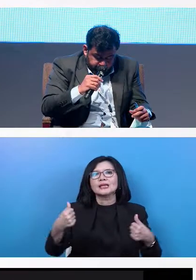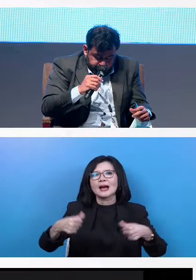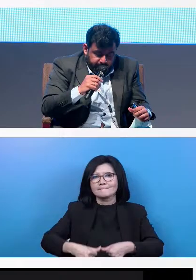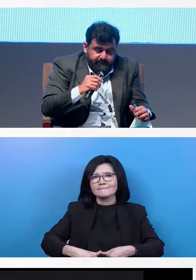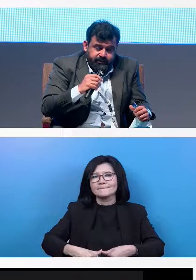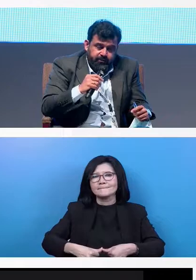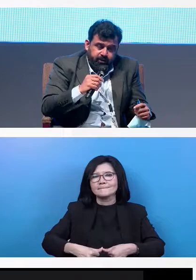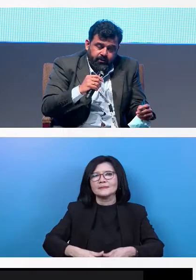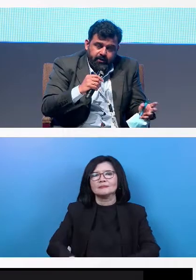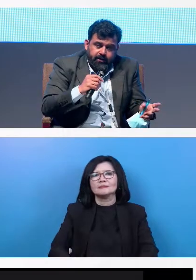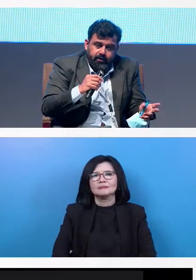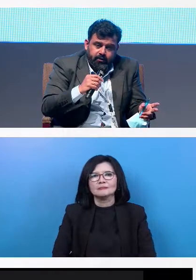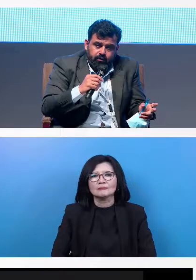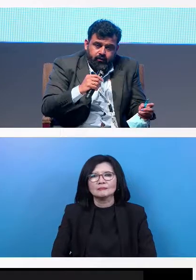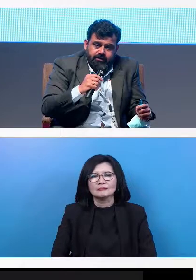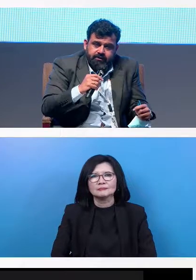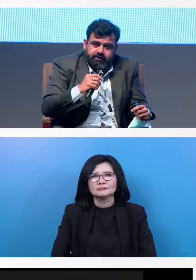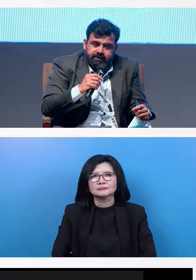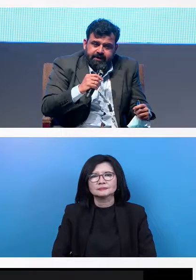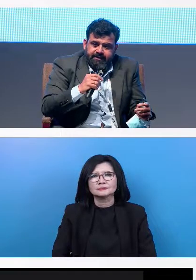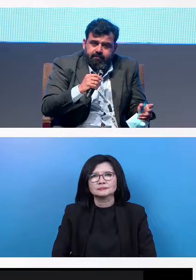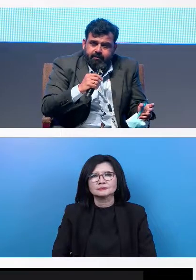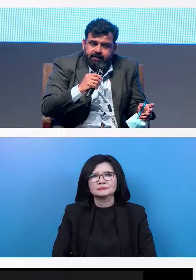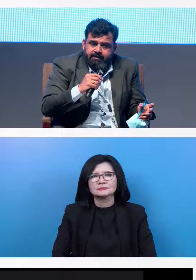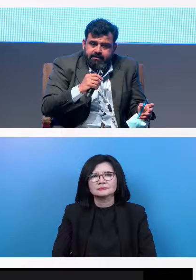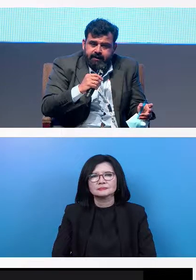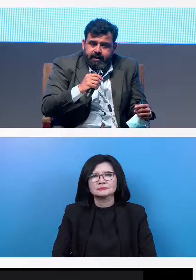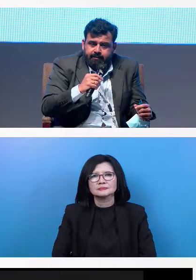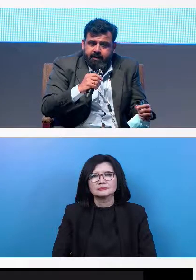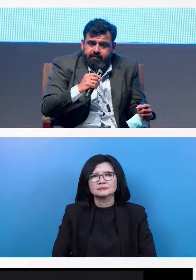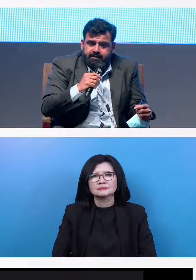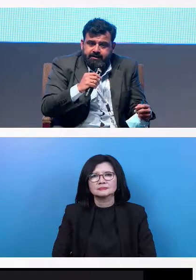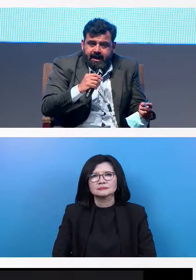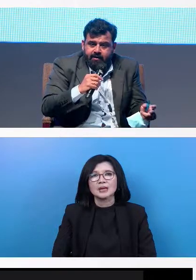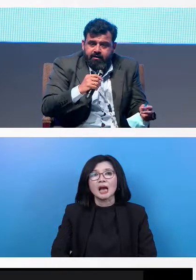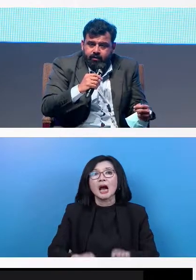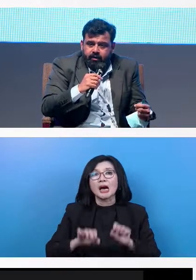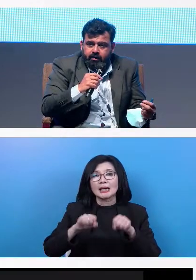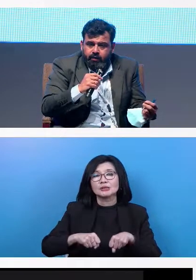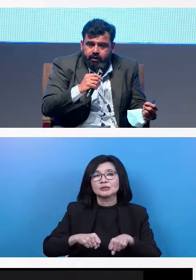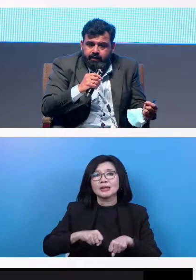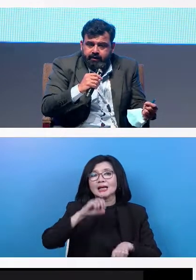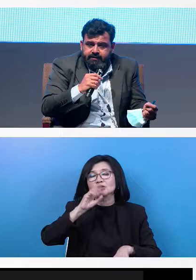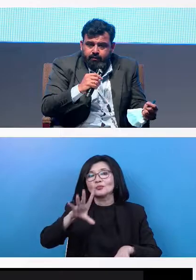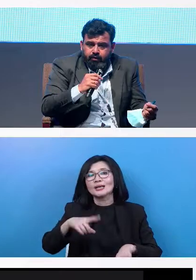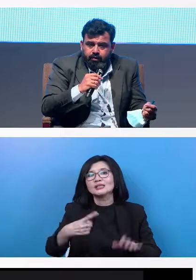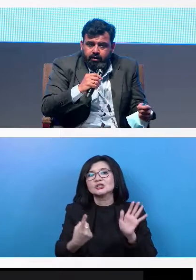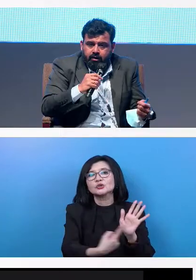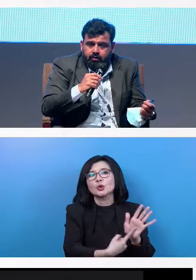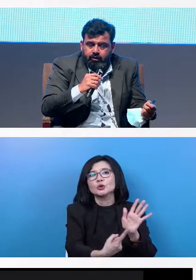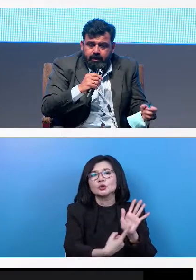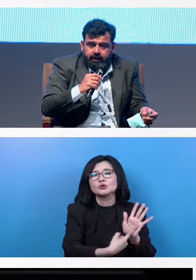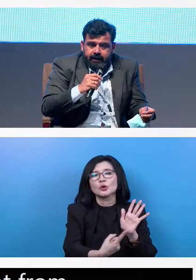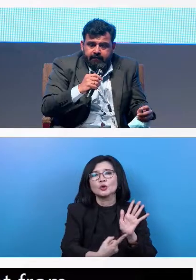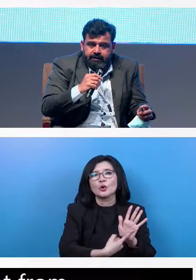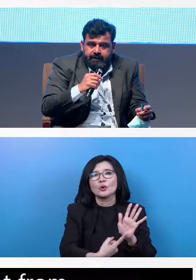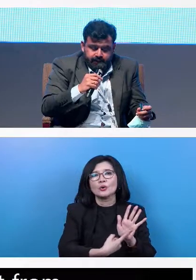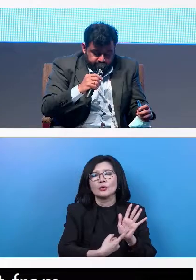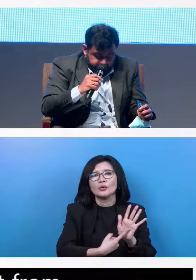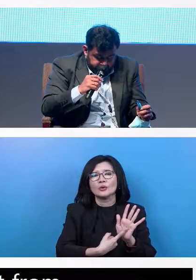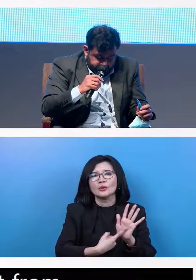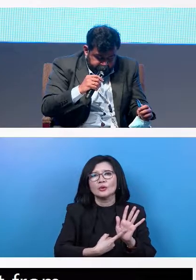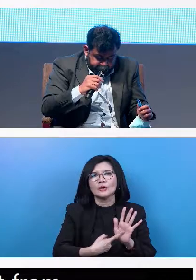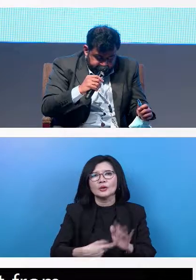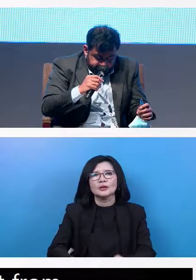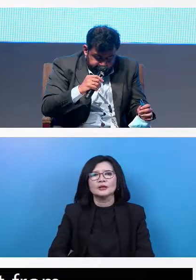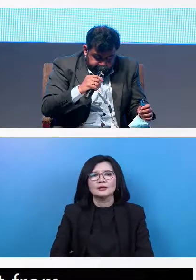But you also mentioned a bit about what's the example that's taking place in Canada, where there is some work around investing